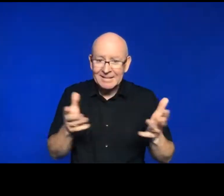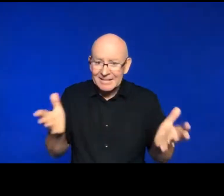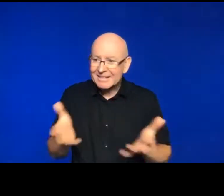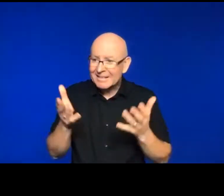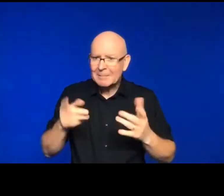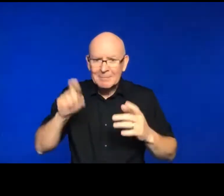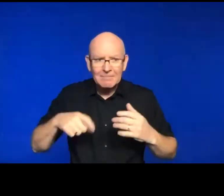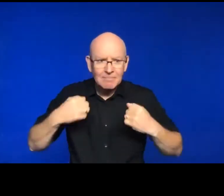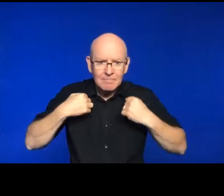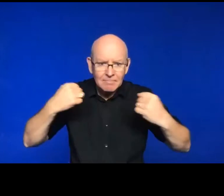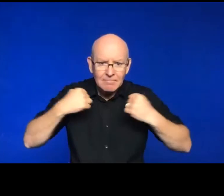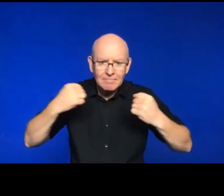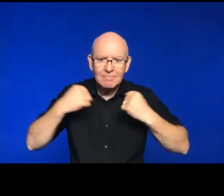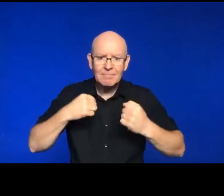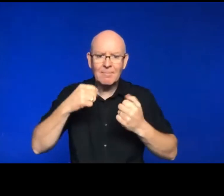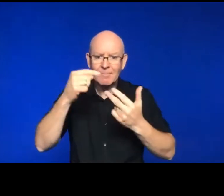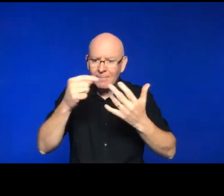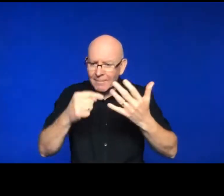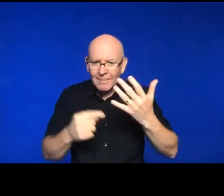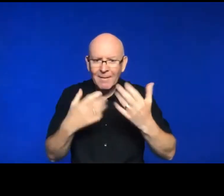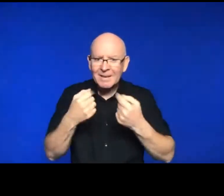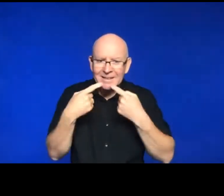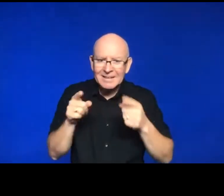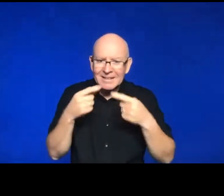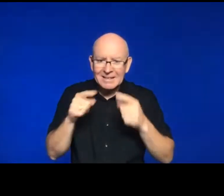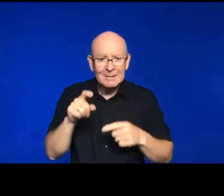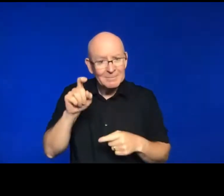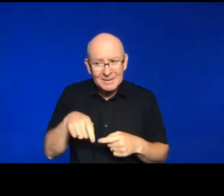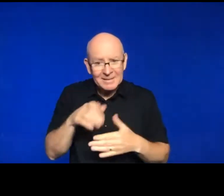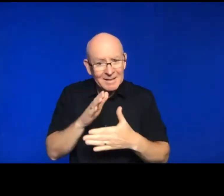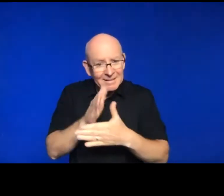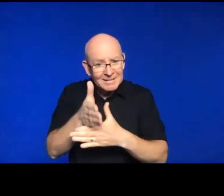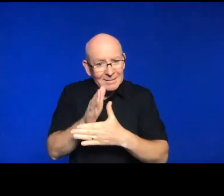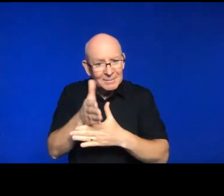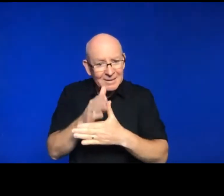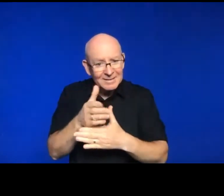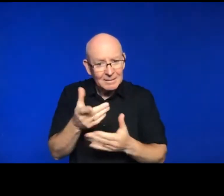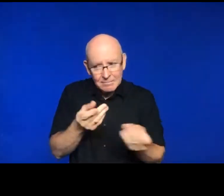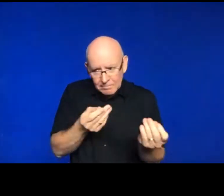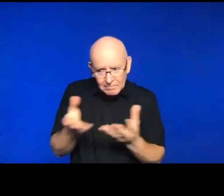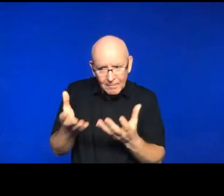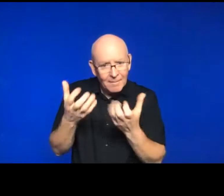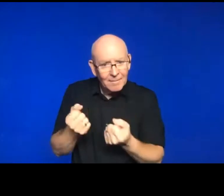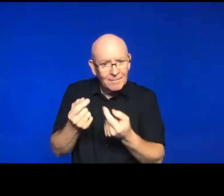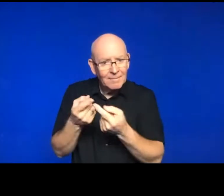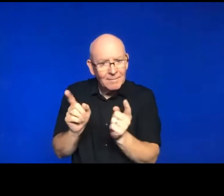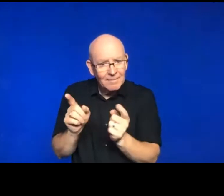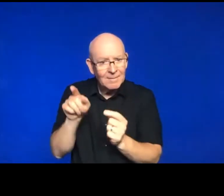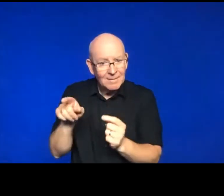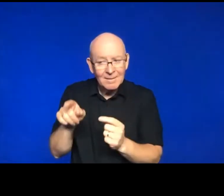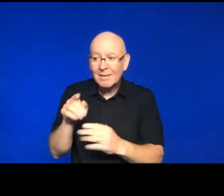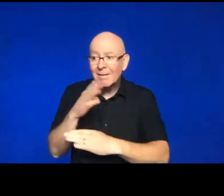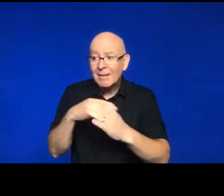accessible and options are provided so that persons with disabilities have also access to